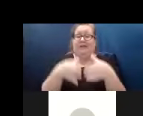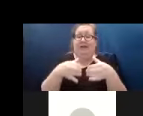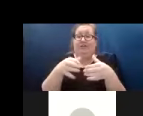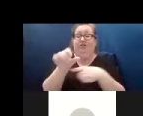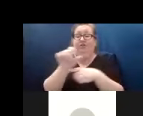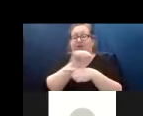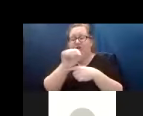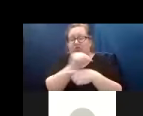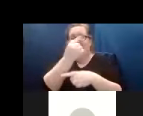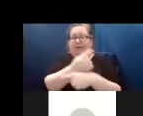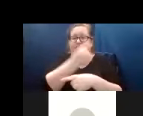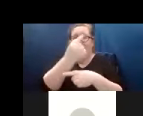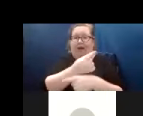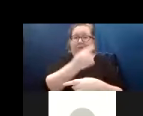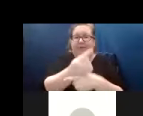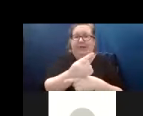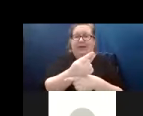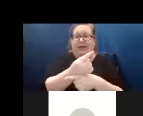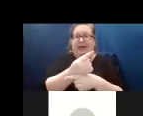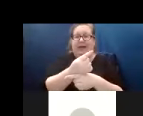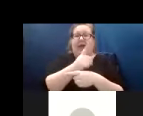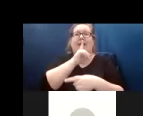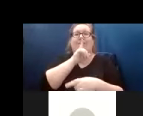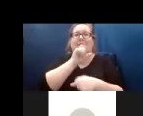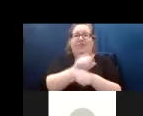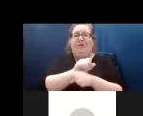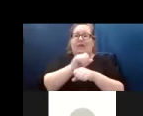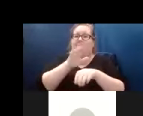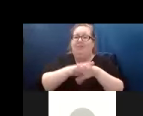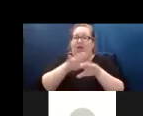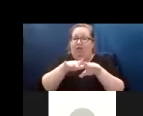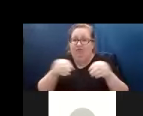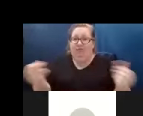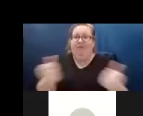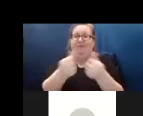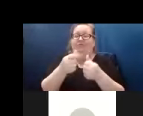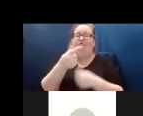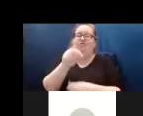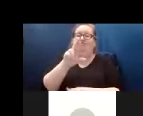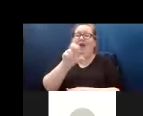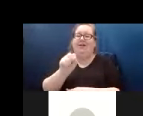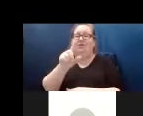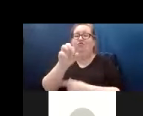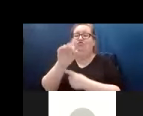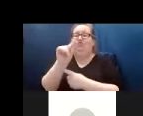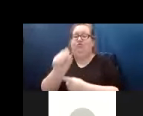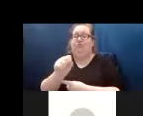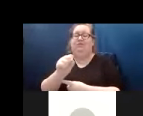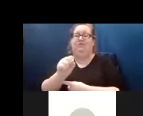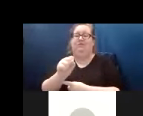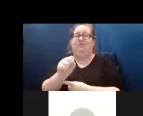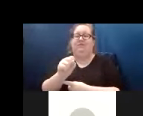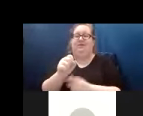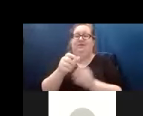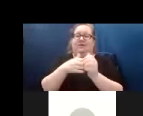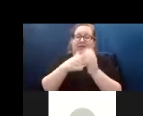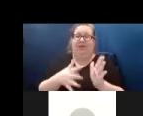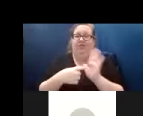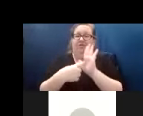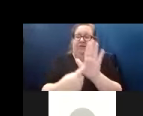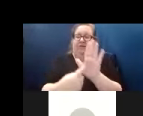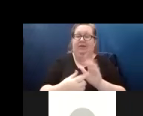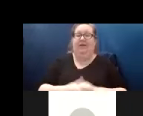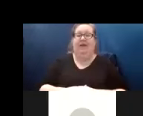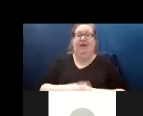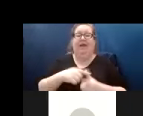and can be that real grassroots voice for change too. And then again, the coordinated leadership